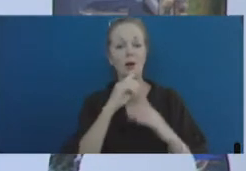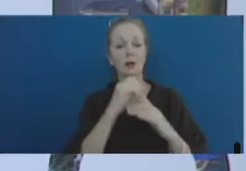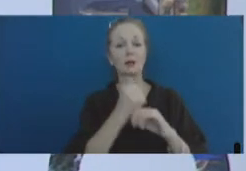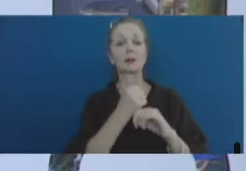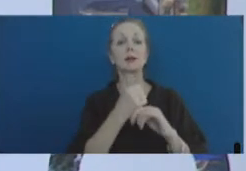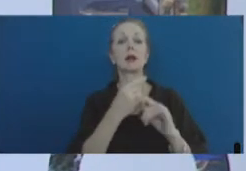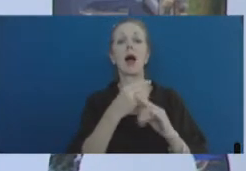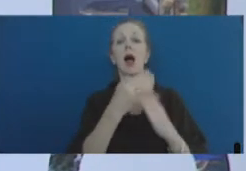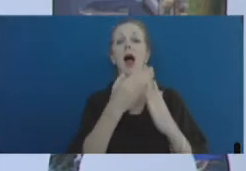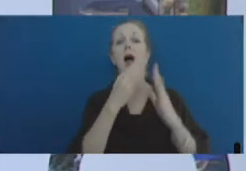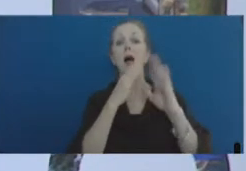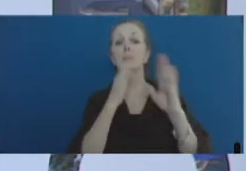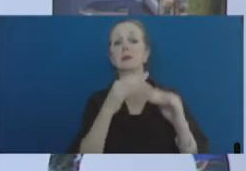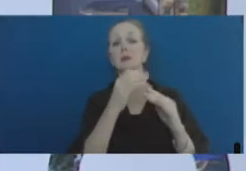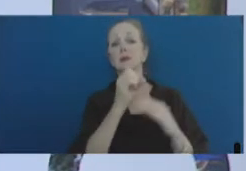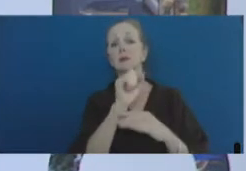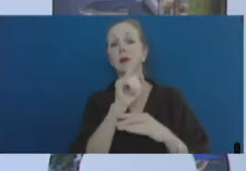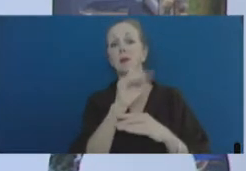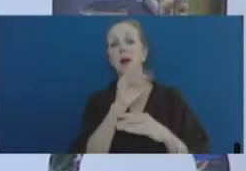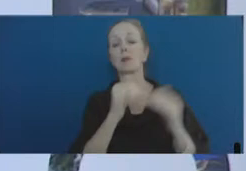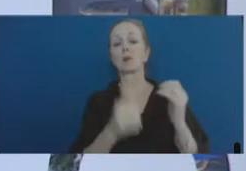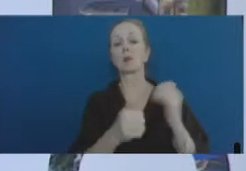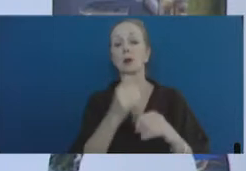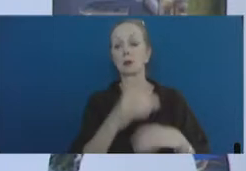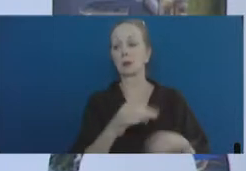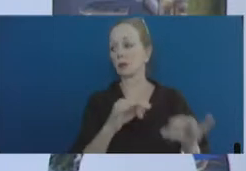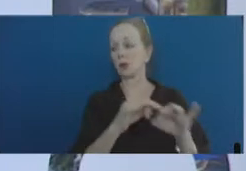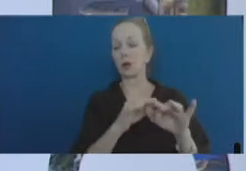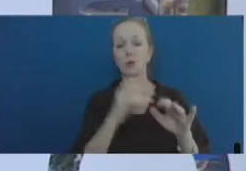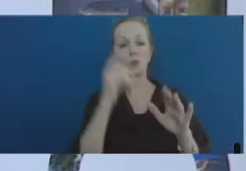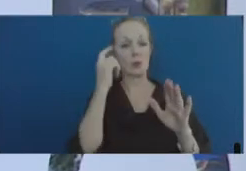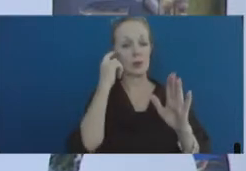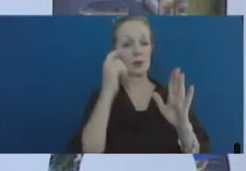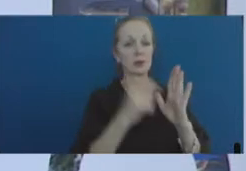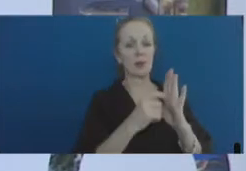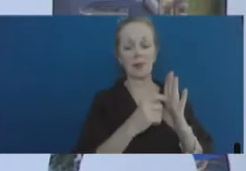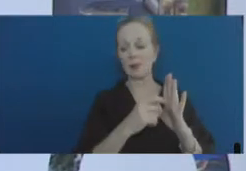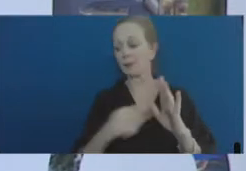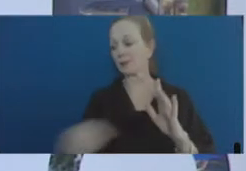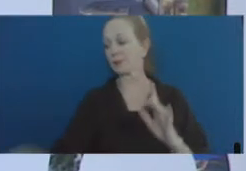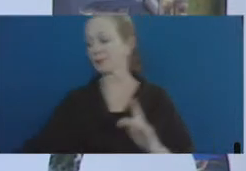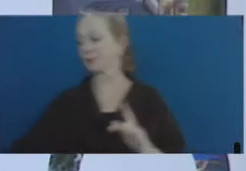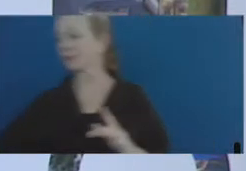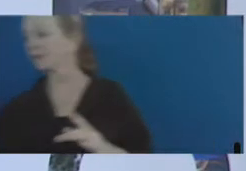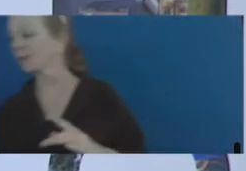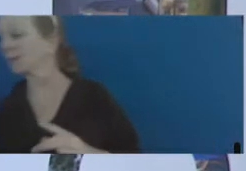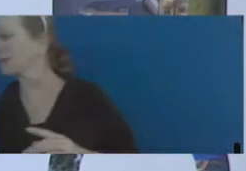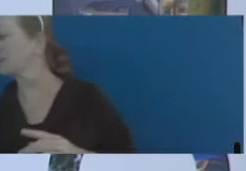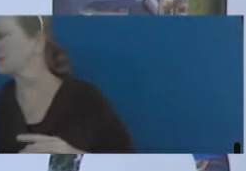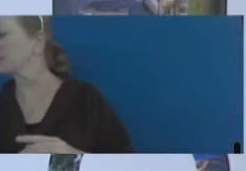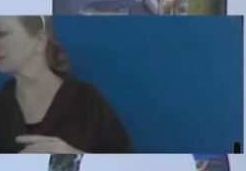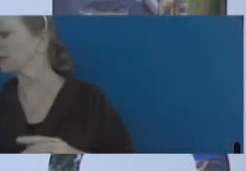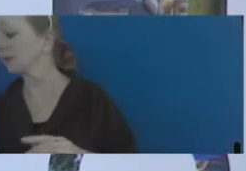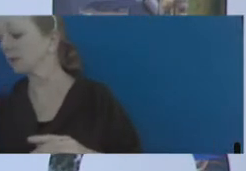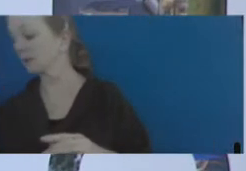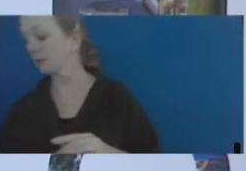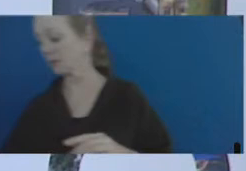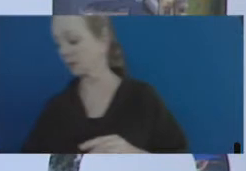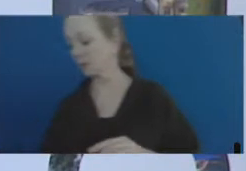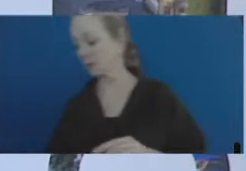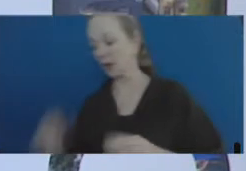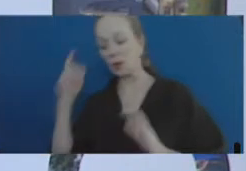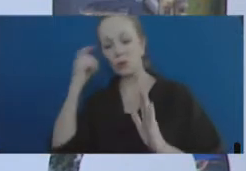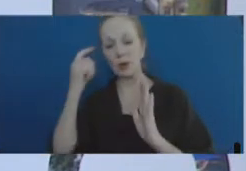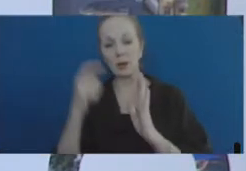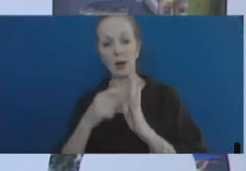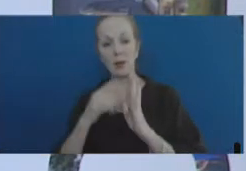in the areas that are most important, and maybe recognizing that in our less intense districts that maybe that's not the place to put